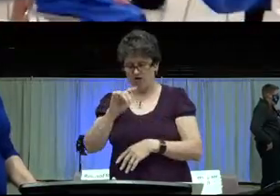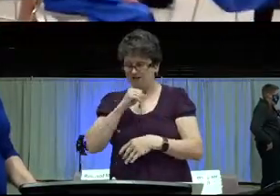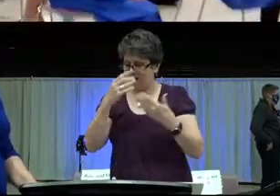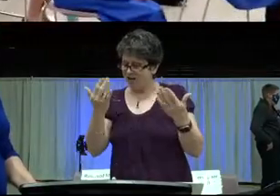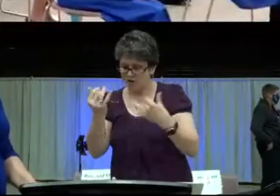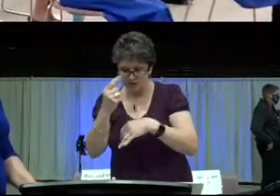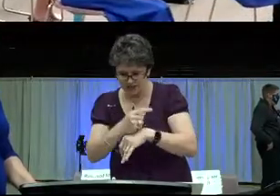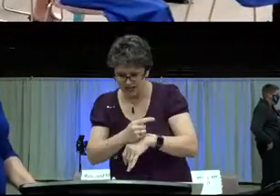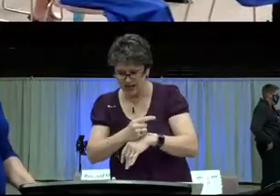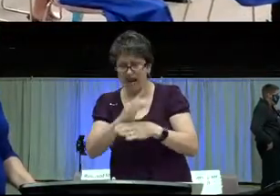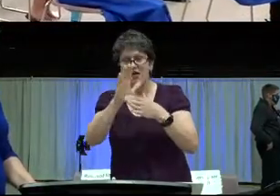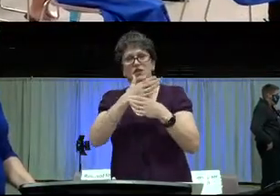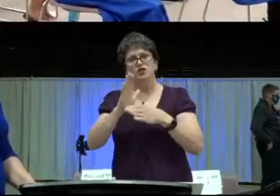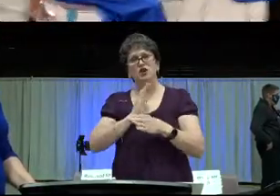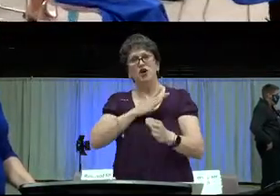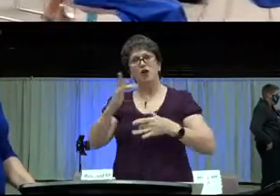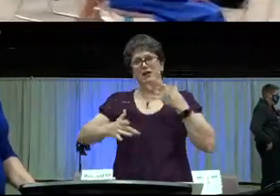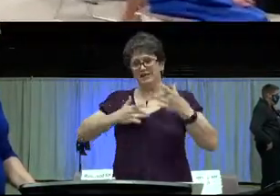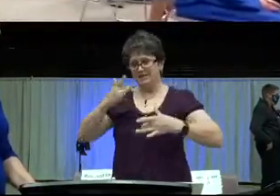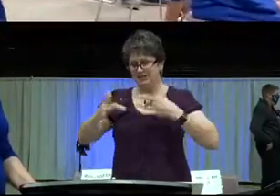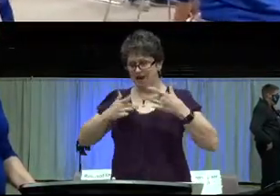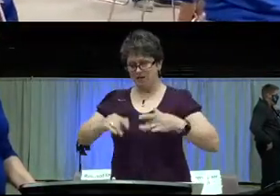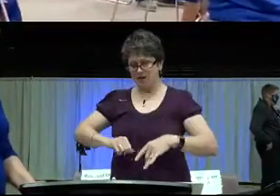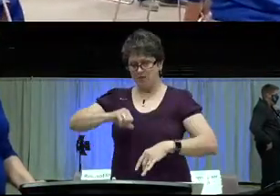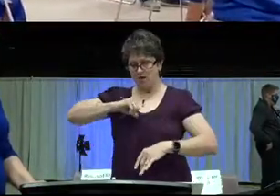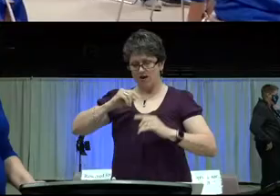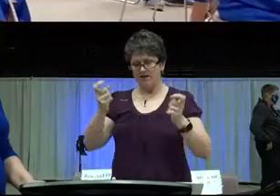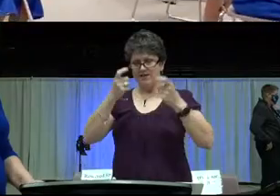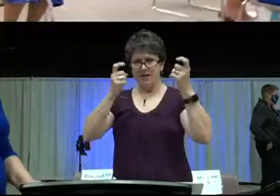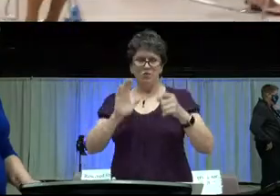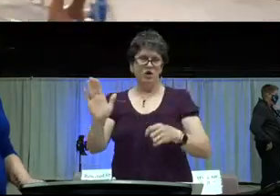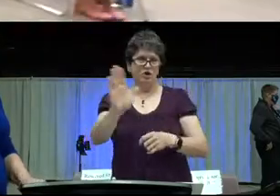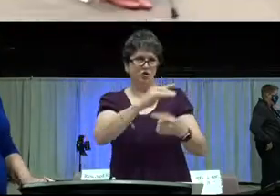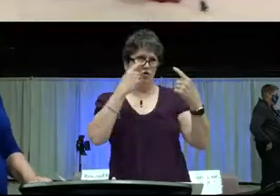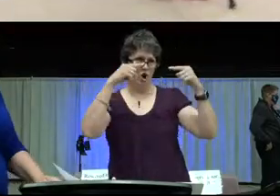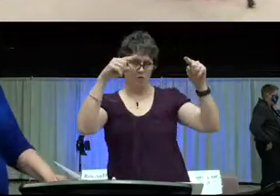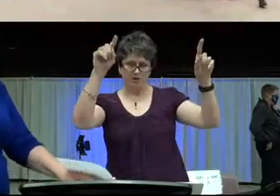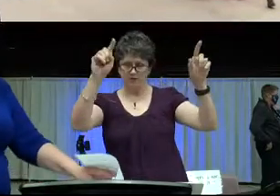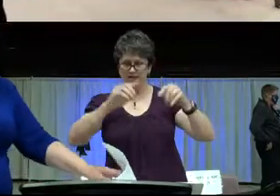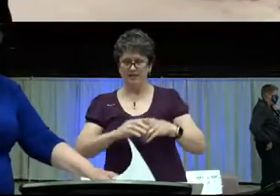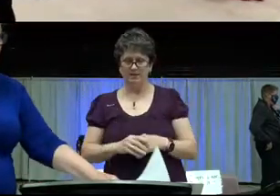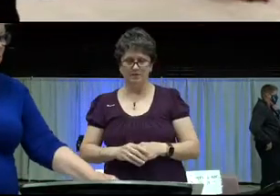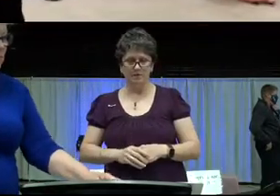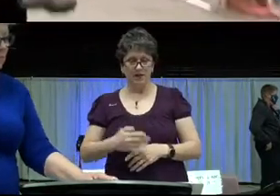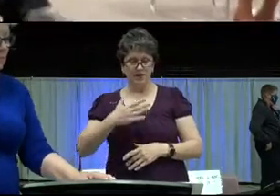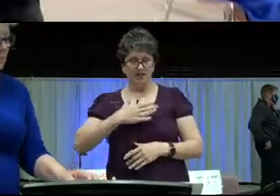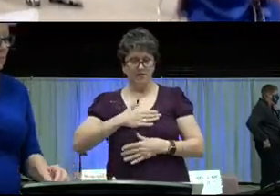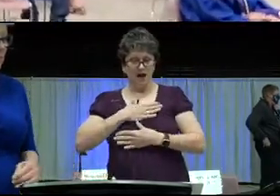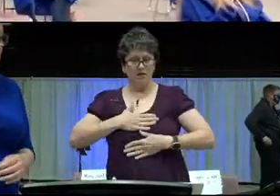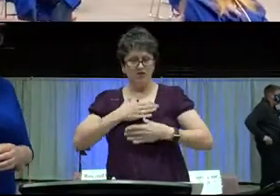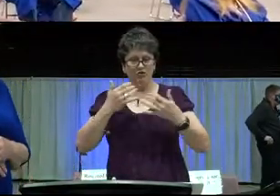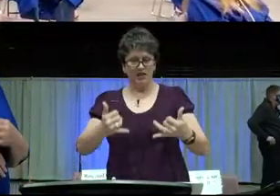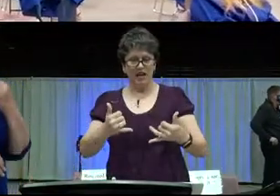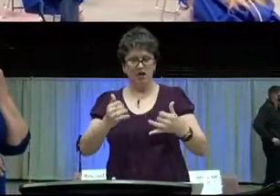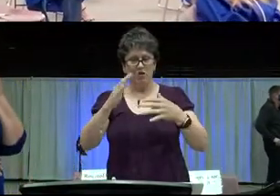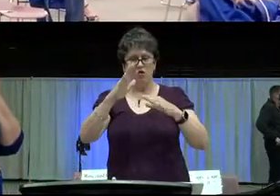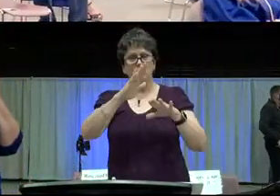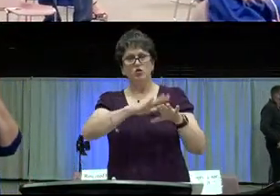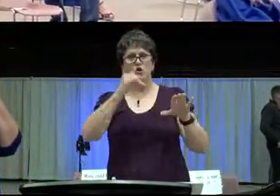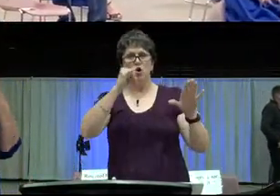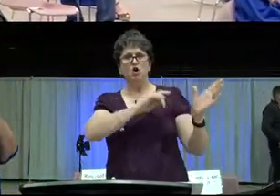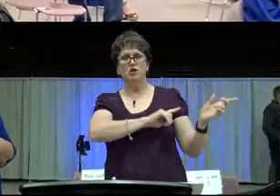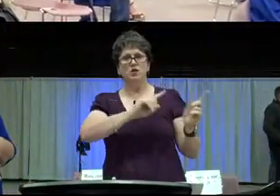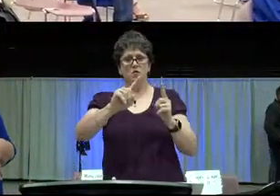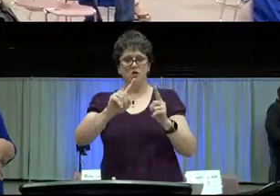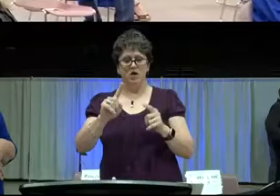not here today, they share our excitement and pride in celebrating your accomplishments. It is my pleasure now to call to the